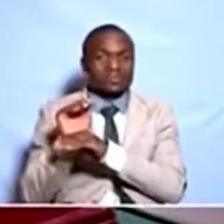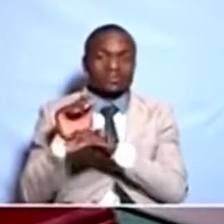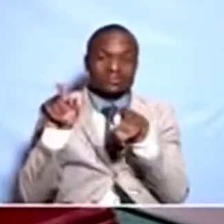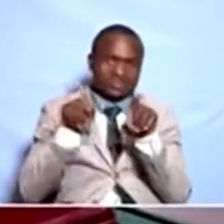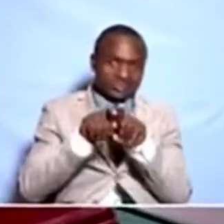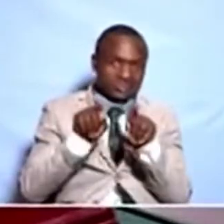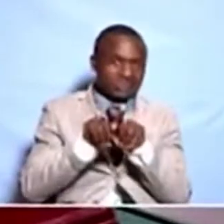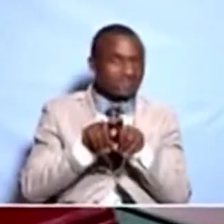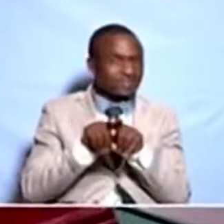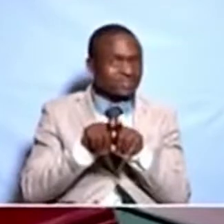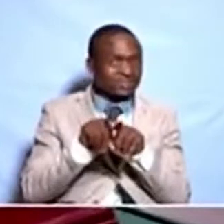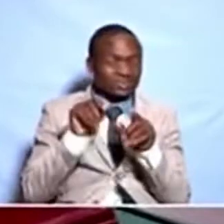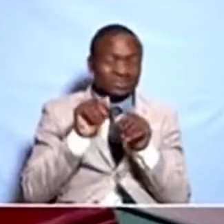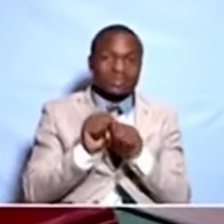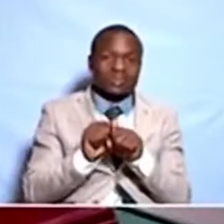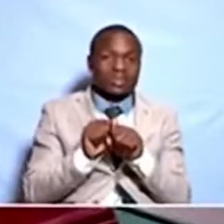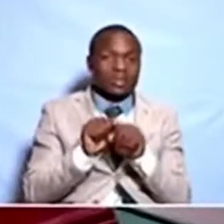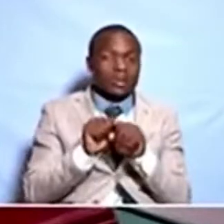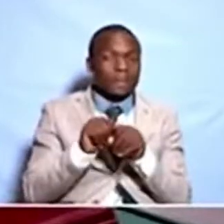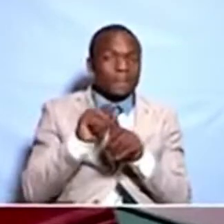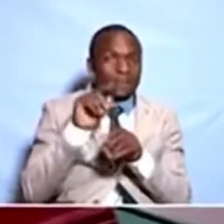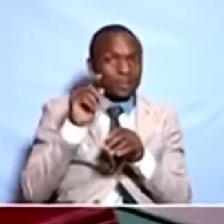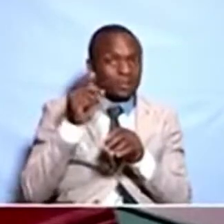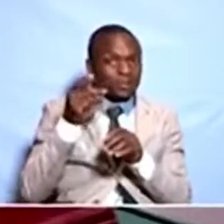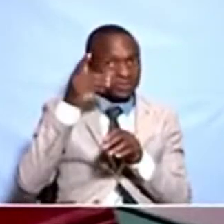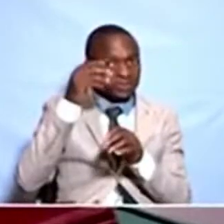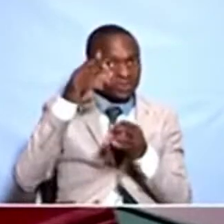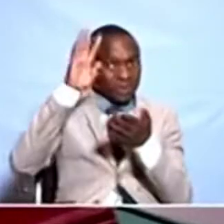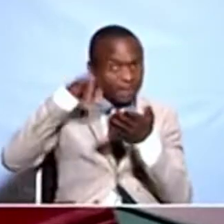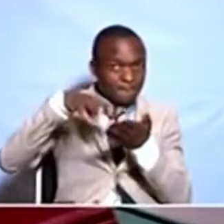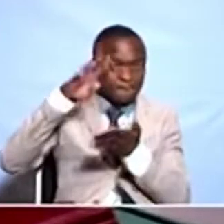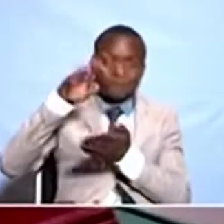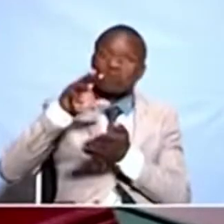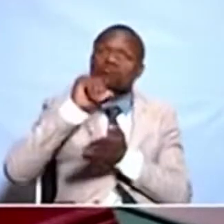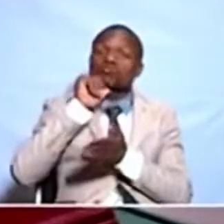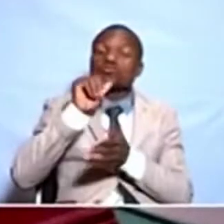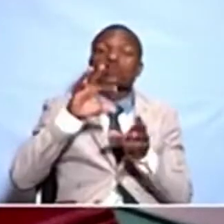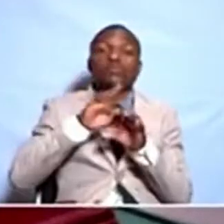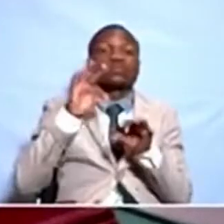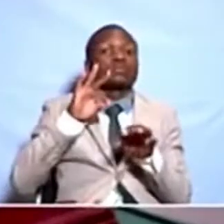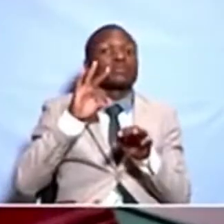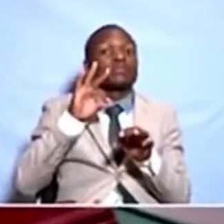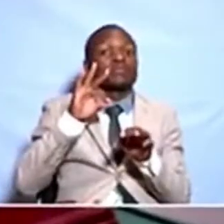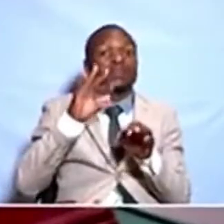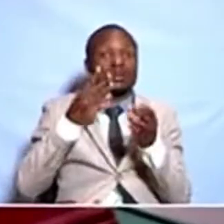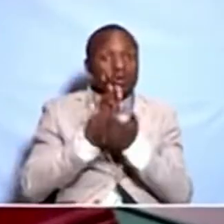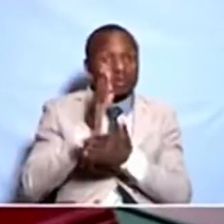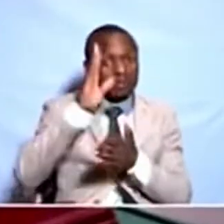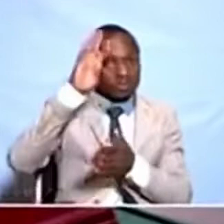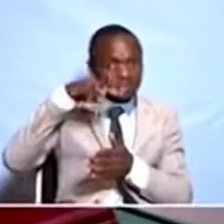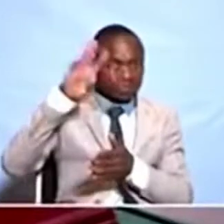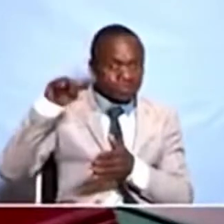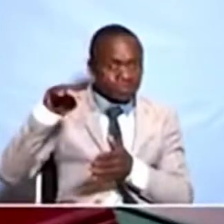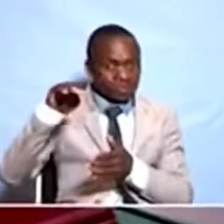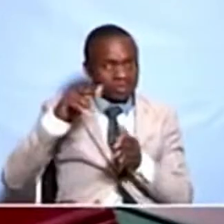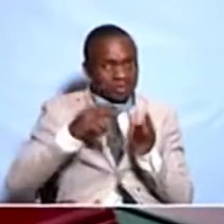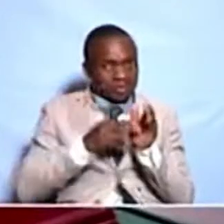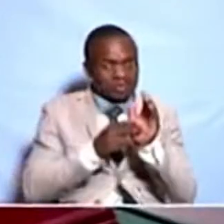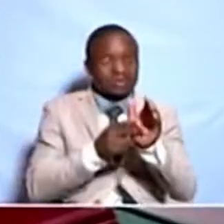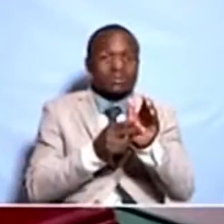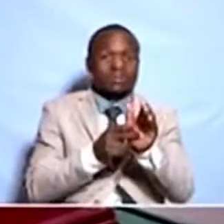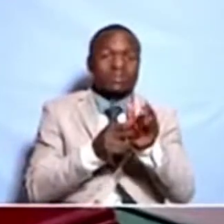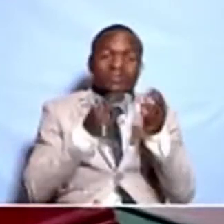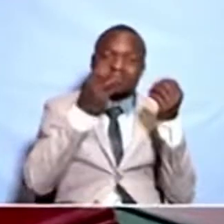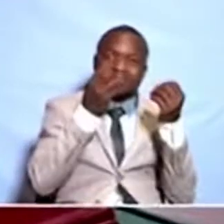think it's basically one is repainting, maybe may not find the equivalent paint, and indication of the multiple color